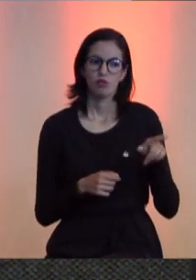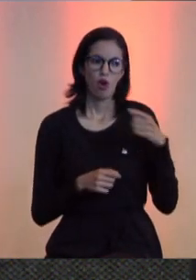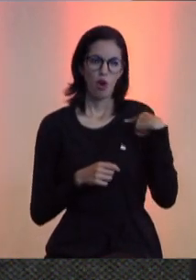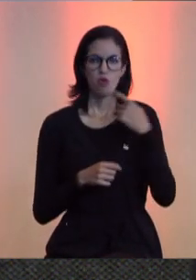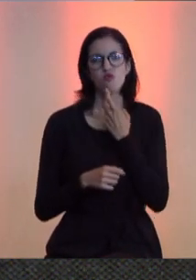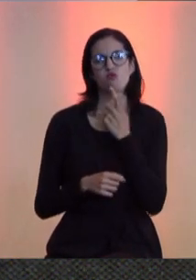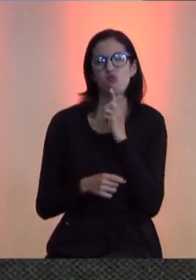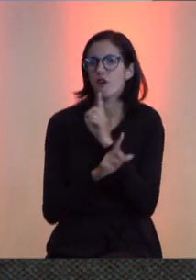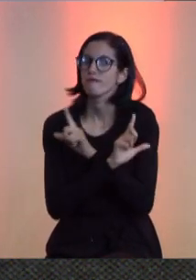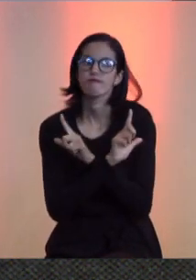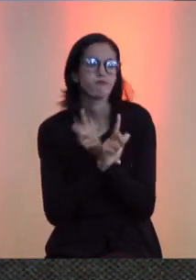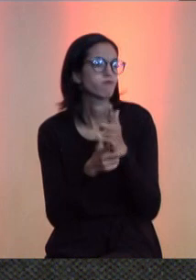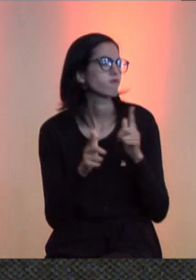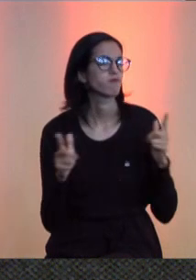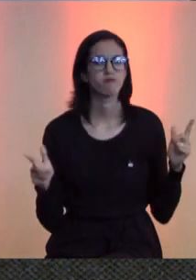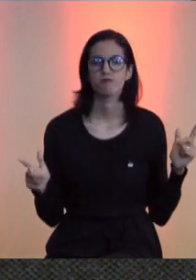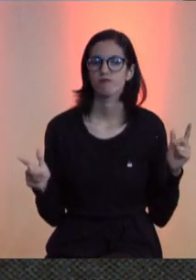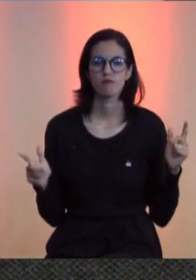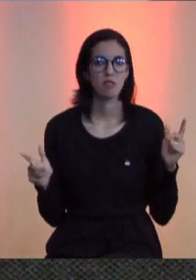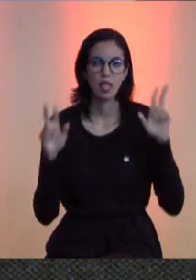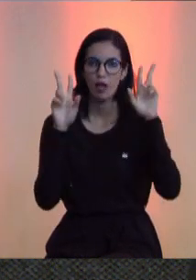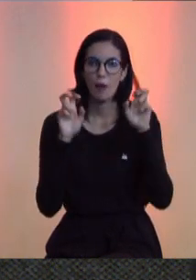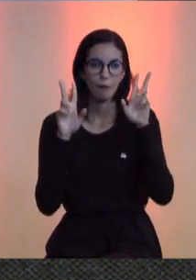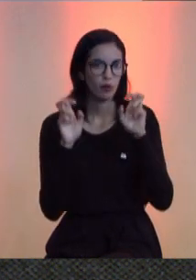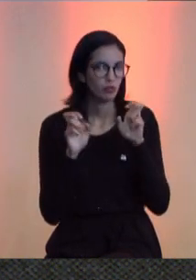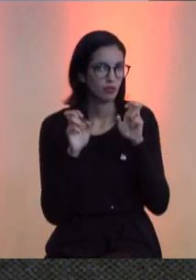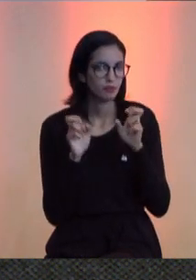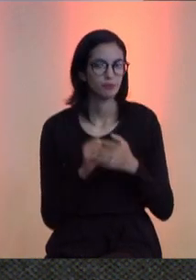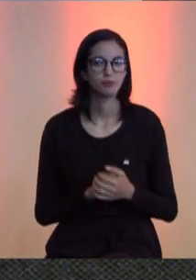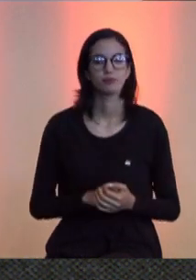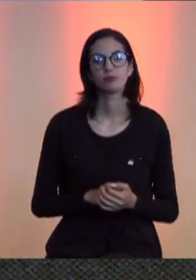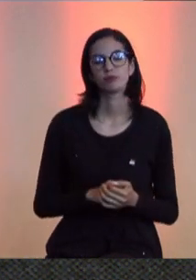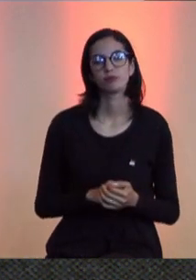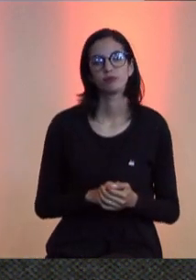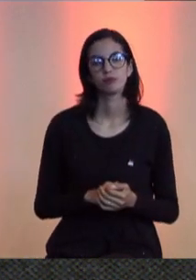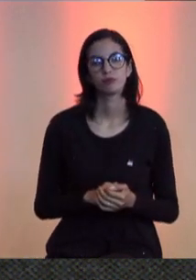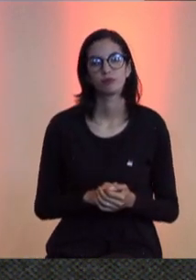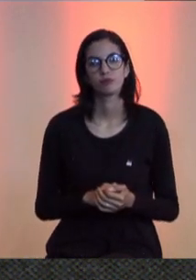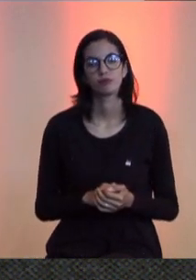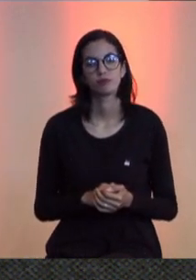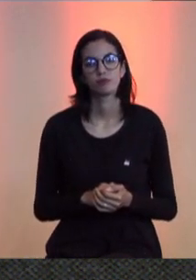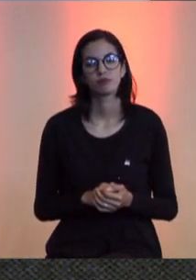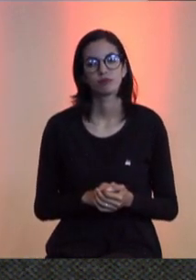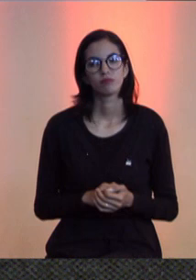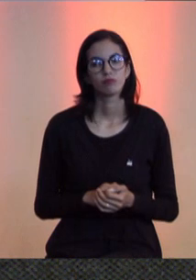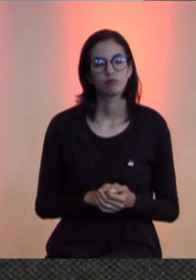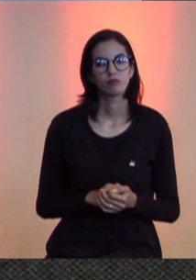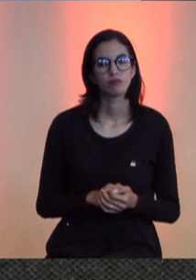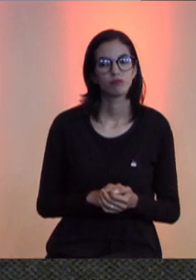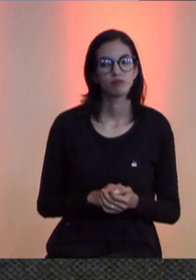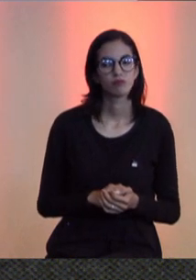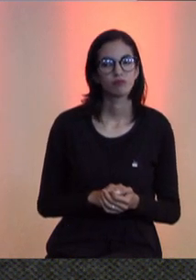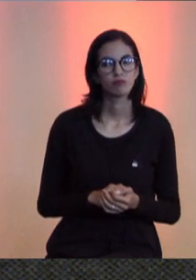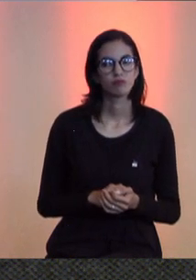so, our God whom we serve is able to deliver us from the burning fiery